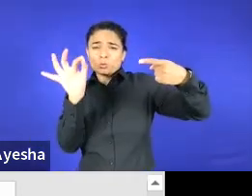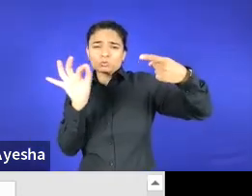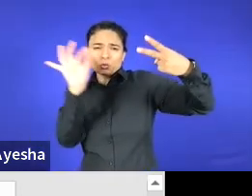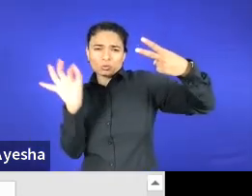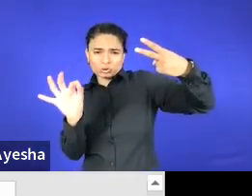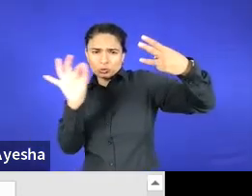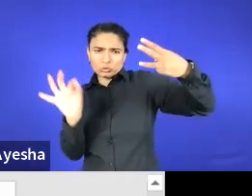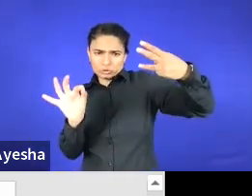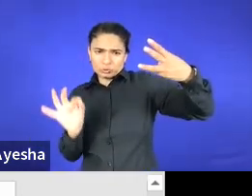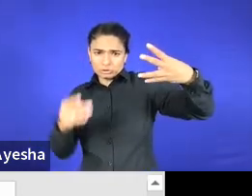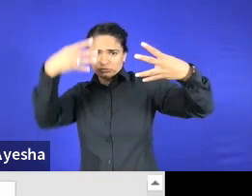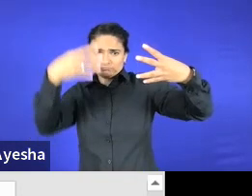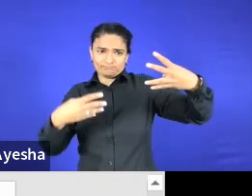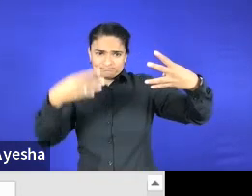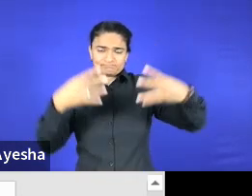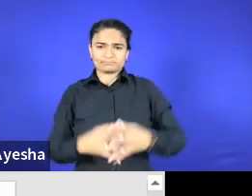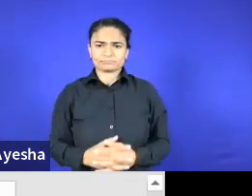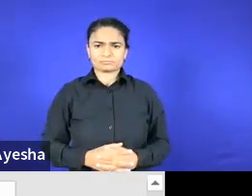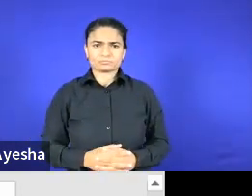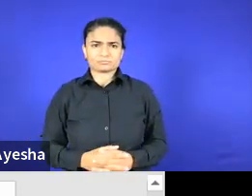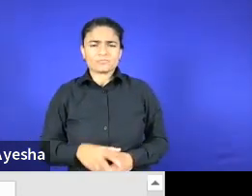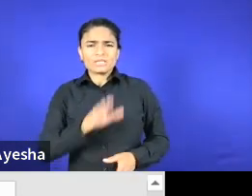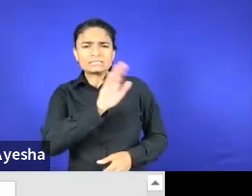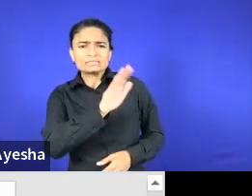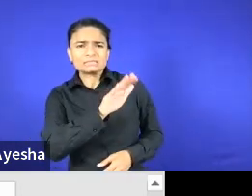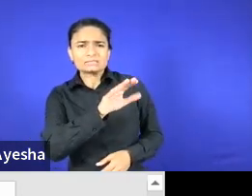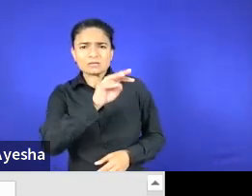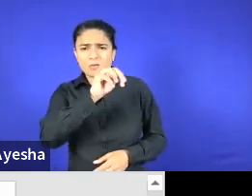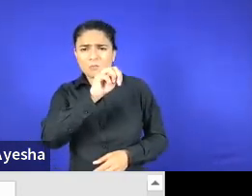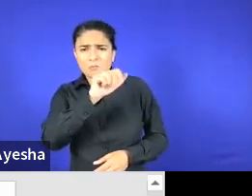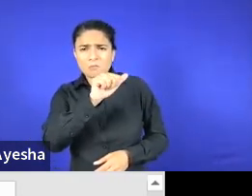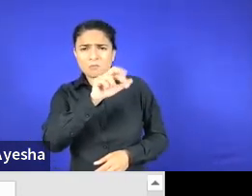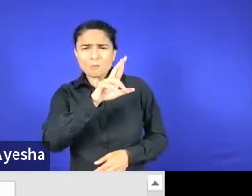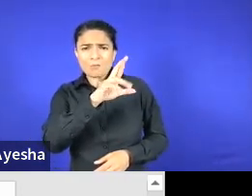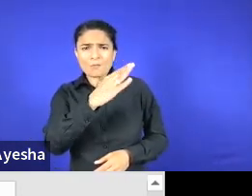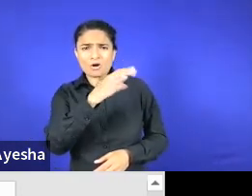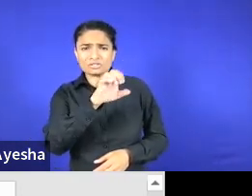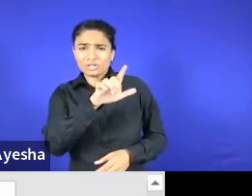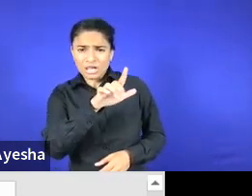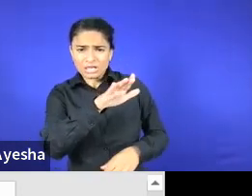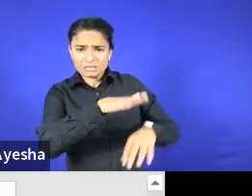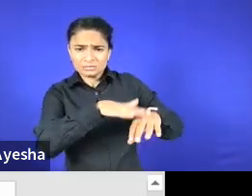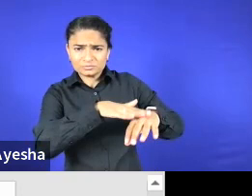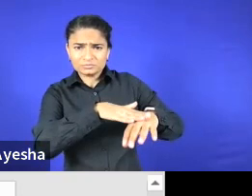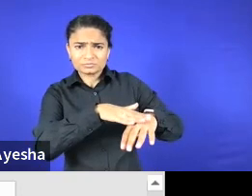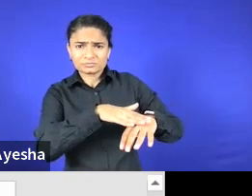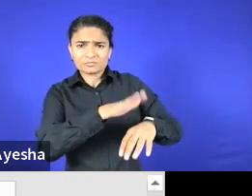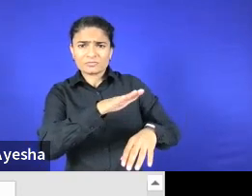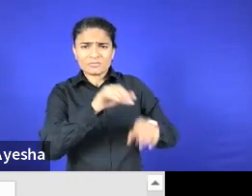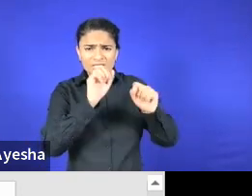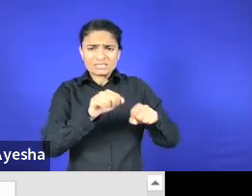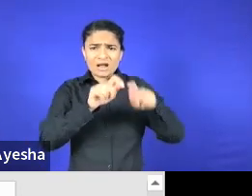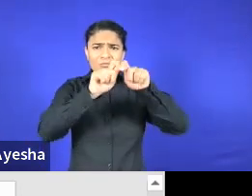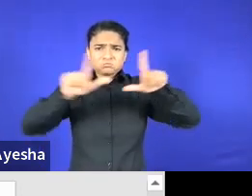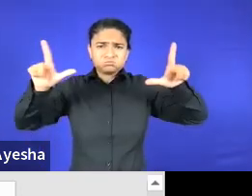your slides in a slideshow mode? It's easier for the participants to see. Okay, thank you. Yeah.